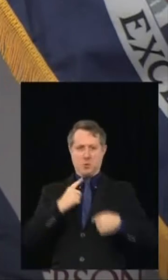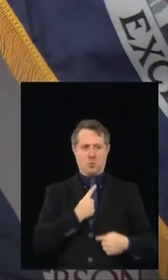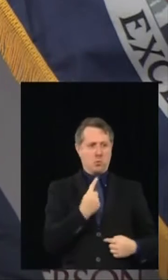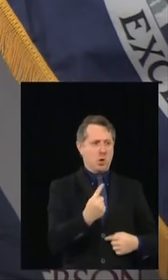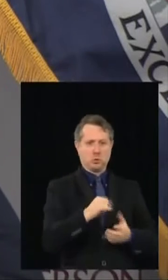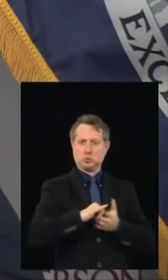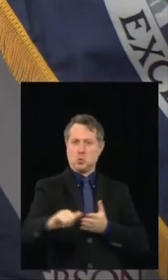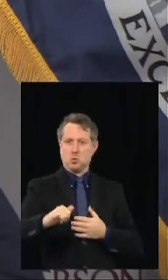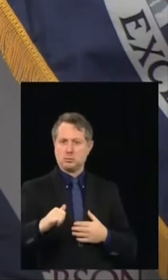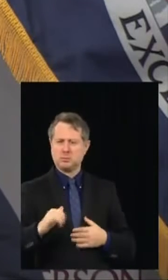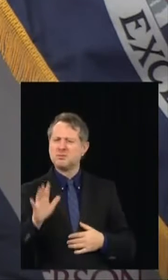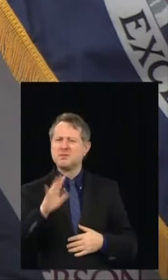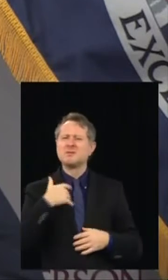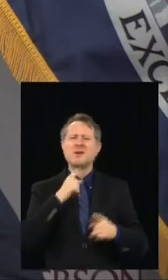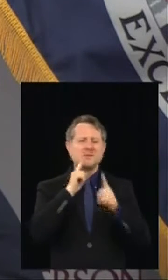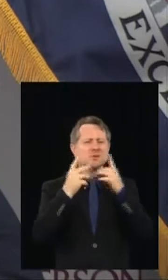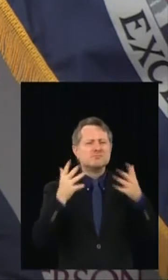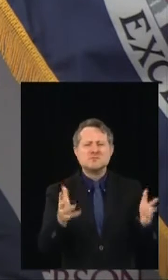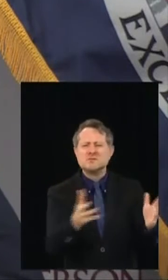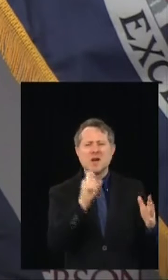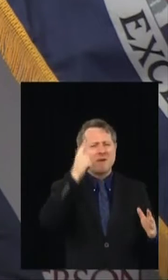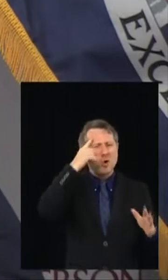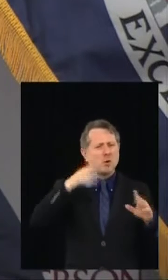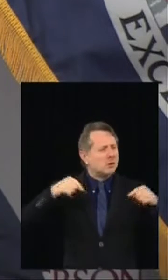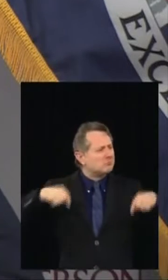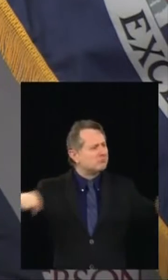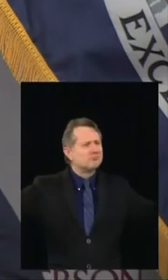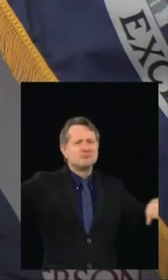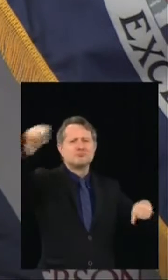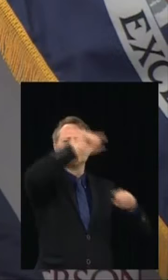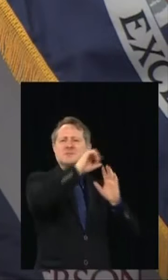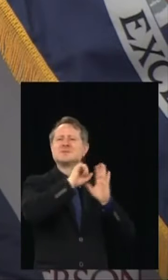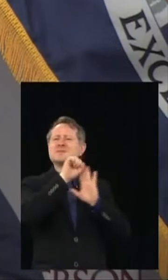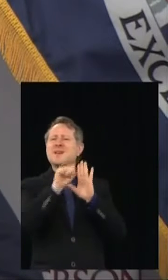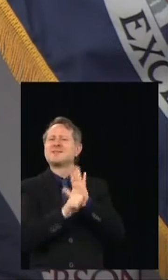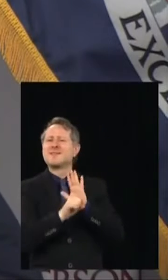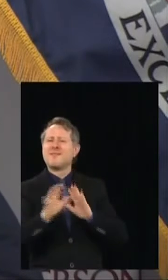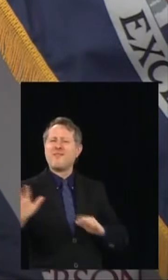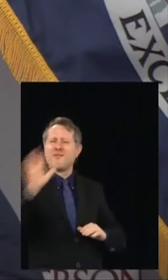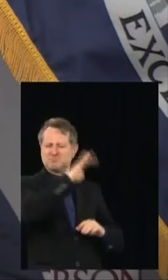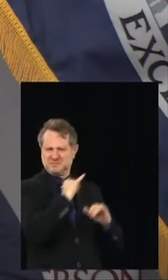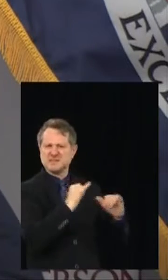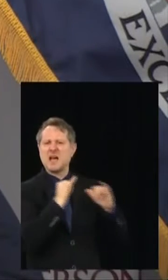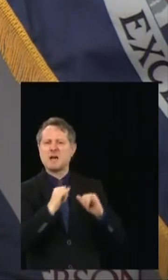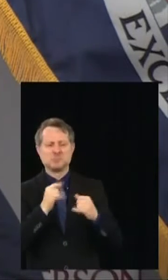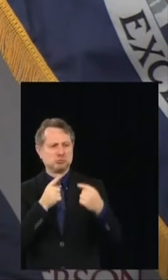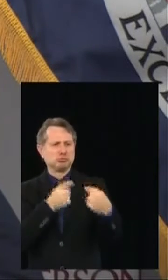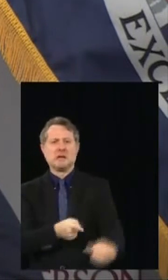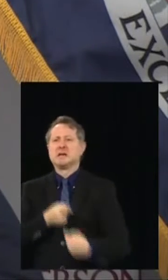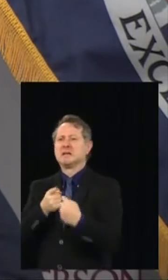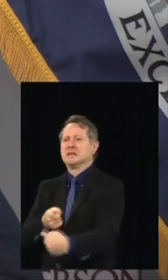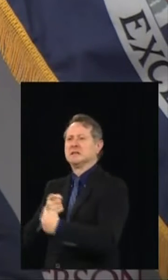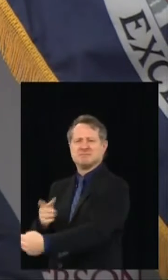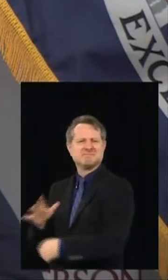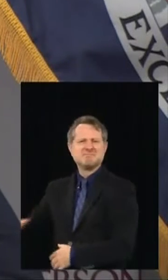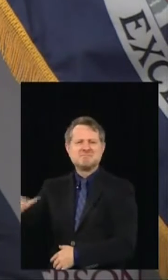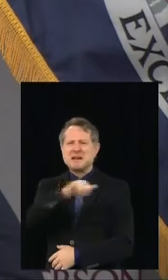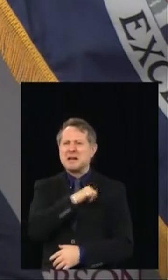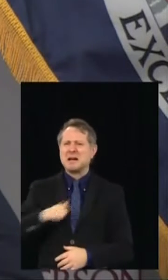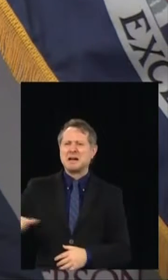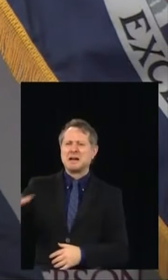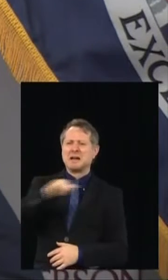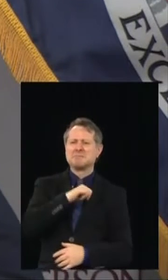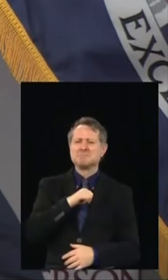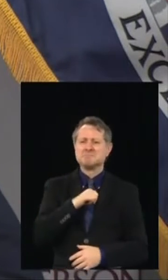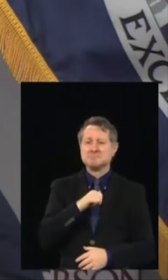all the governors periodically. Every state is having a terrible time with this. Normally, a state